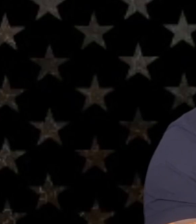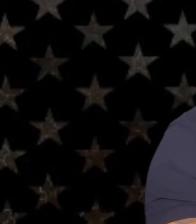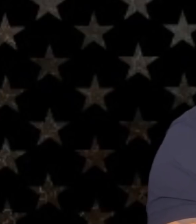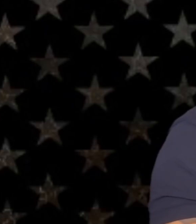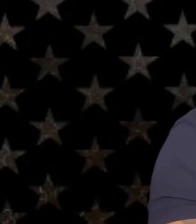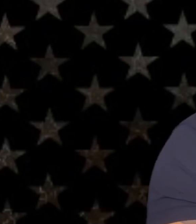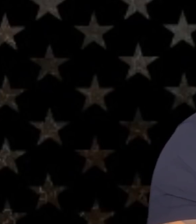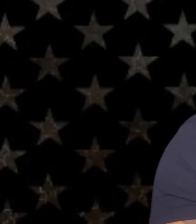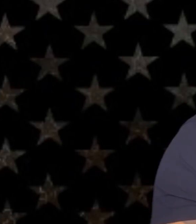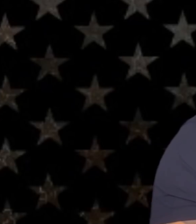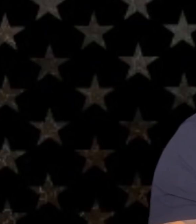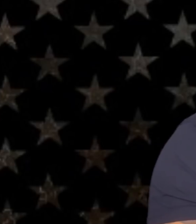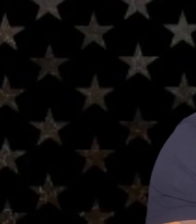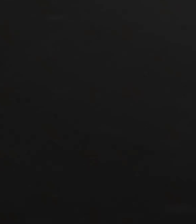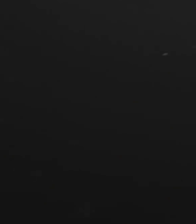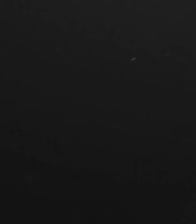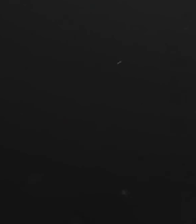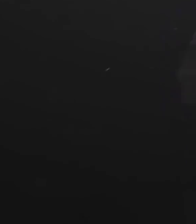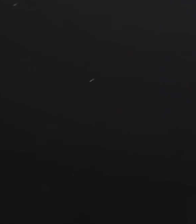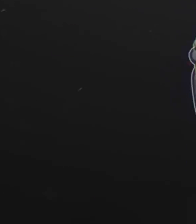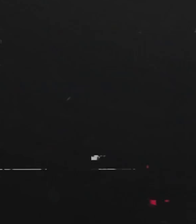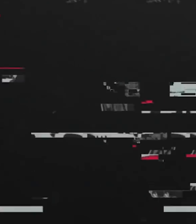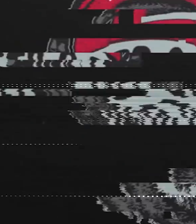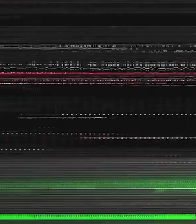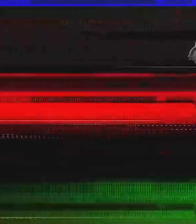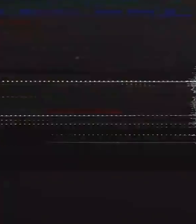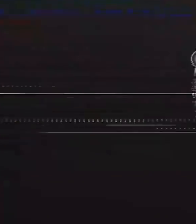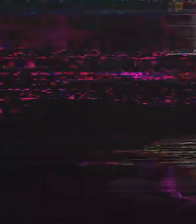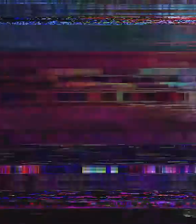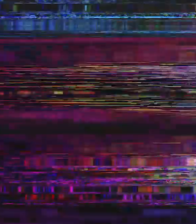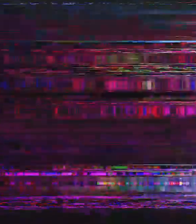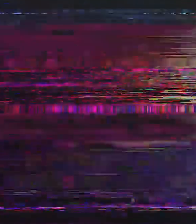What in the is going on?